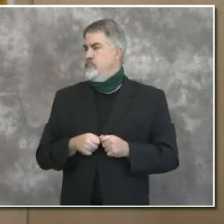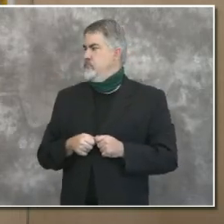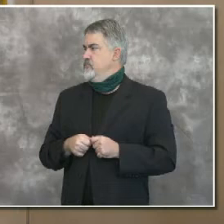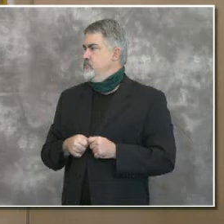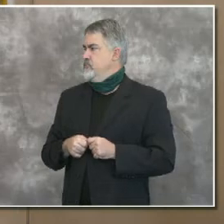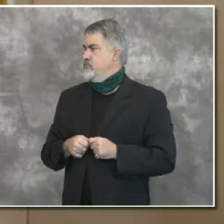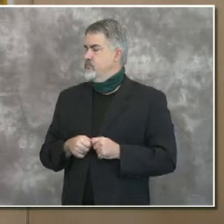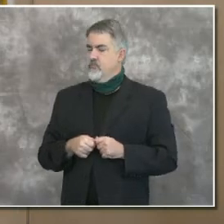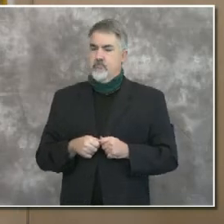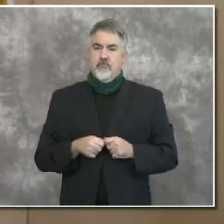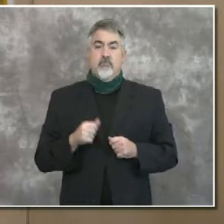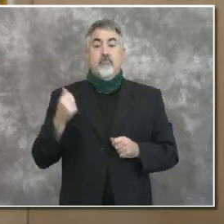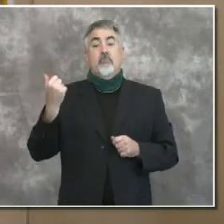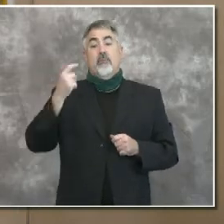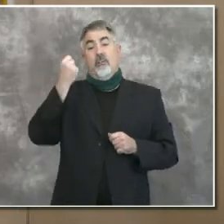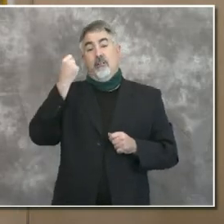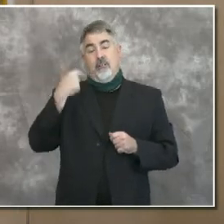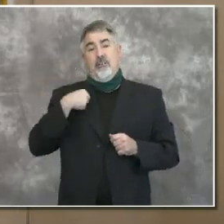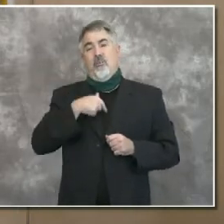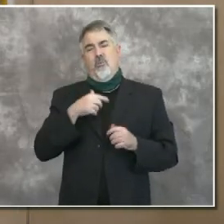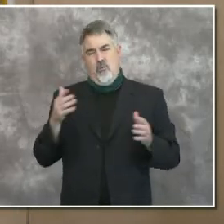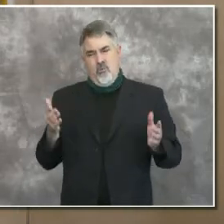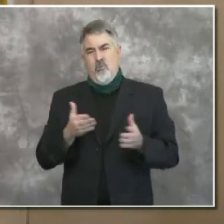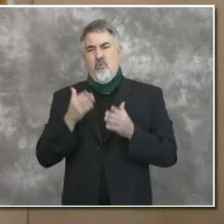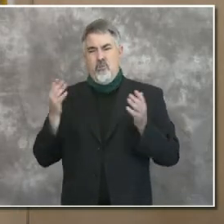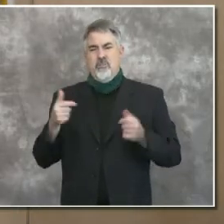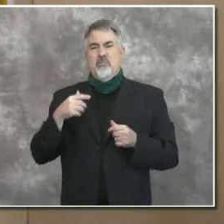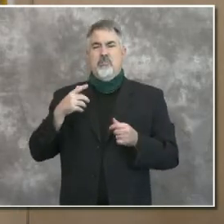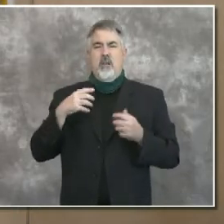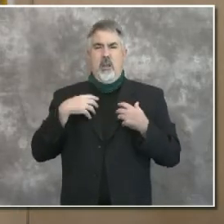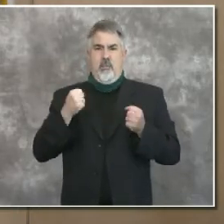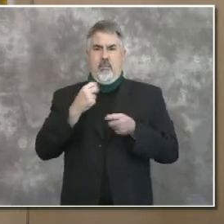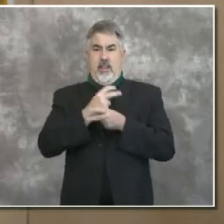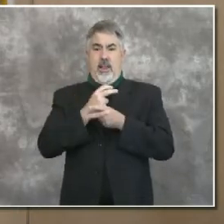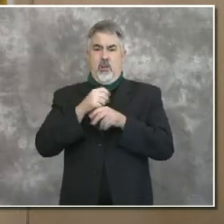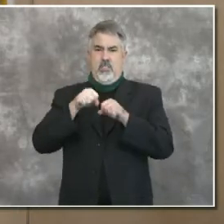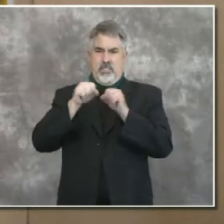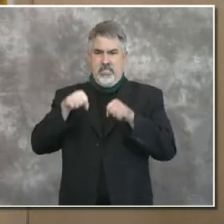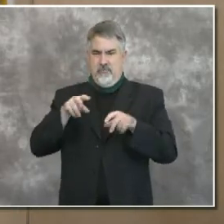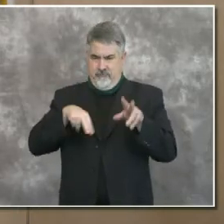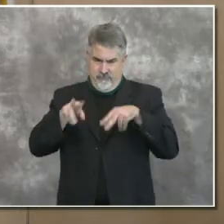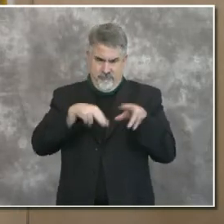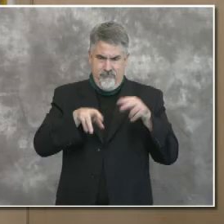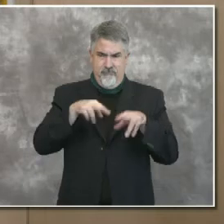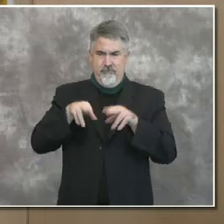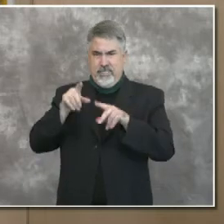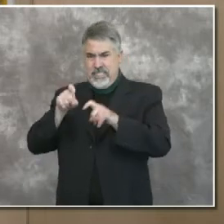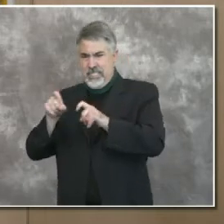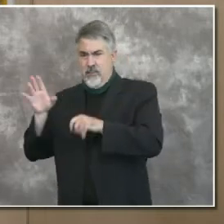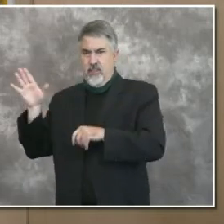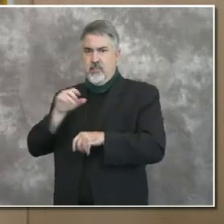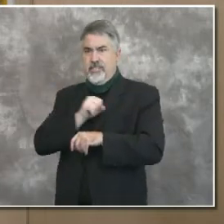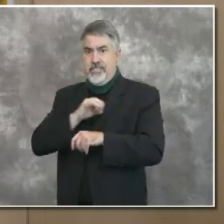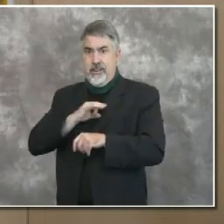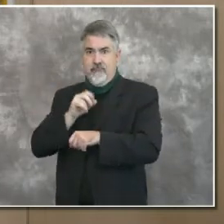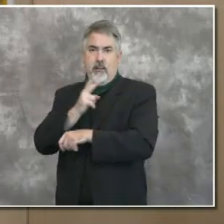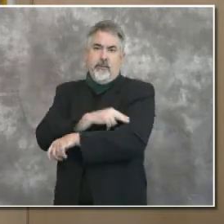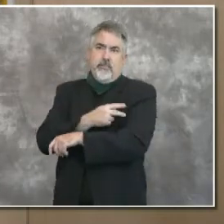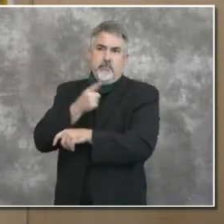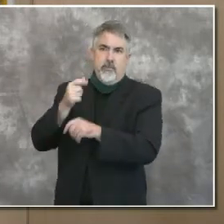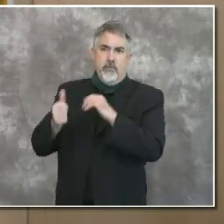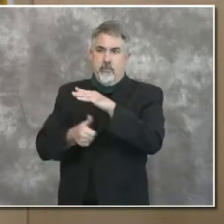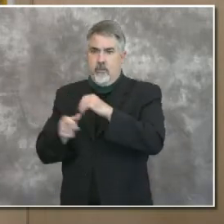we are encouraging our healthcare systems, is to look at testing of their staff, whether symptomatic